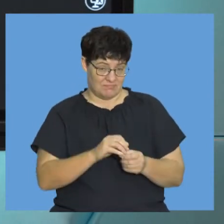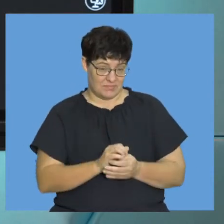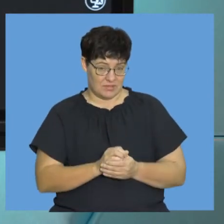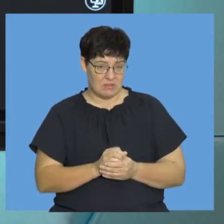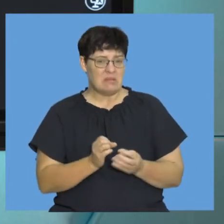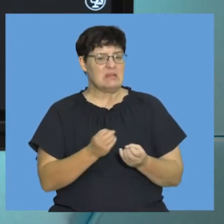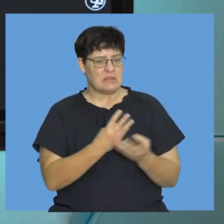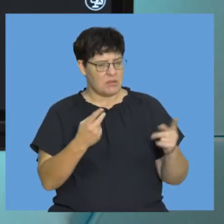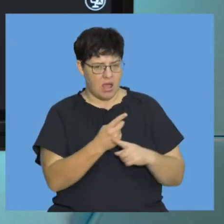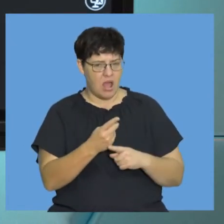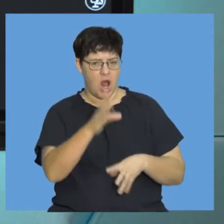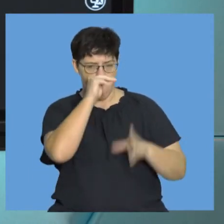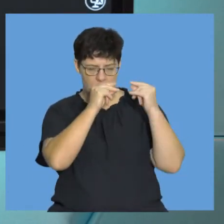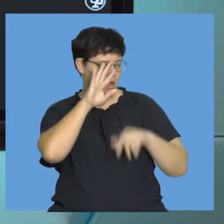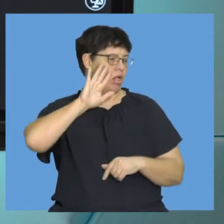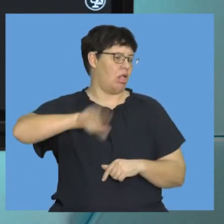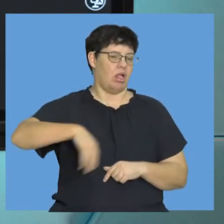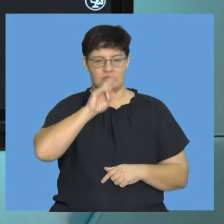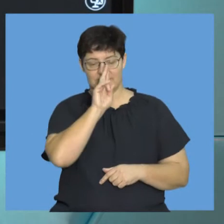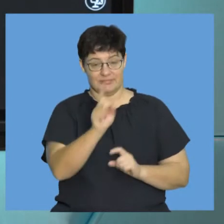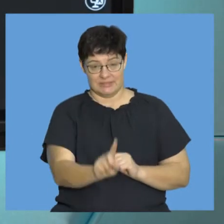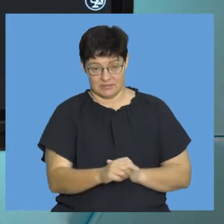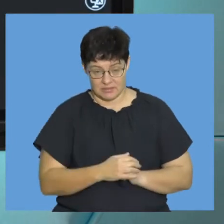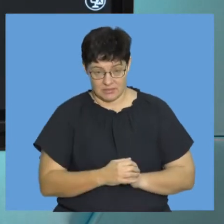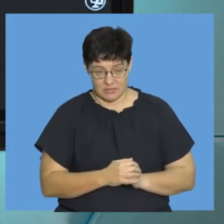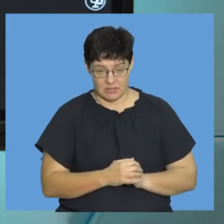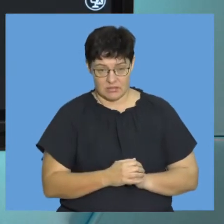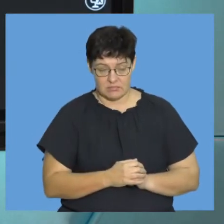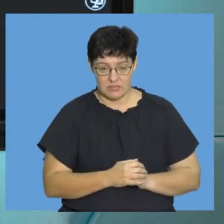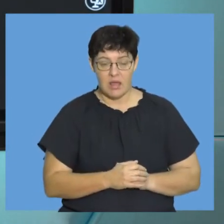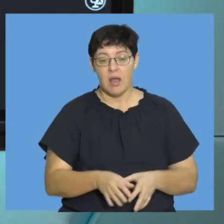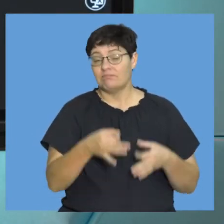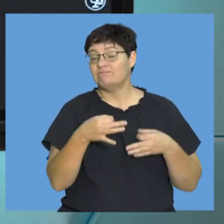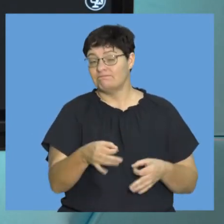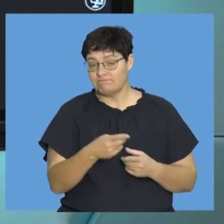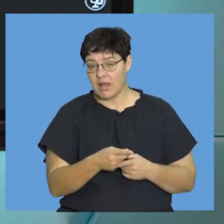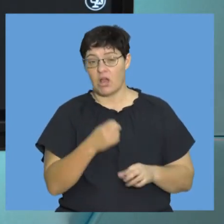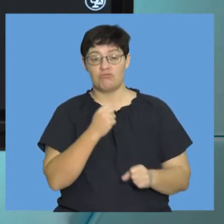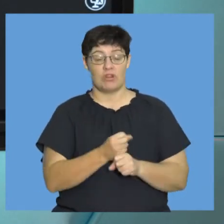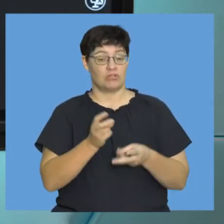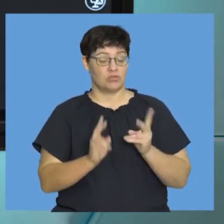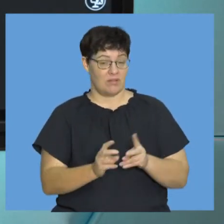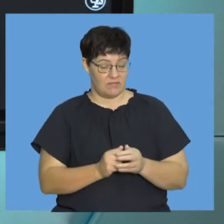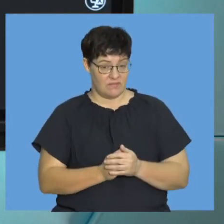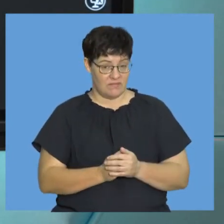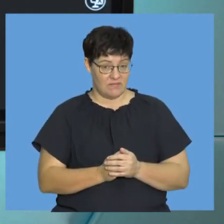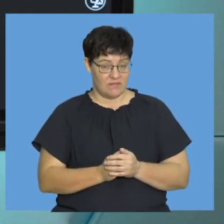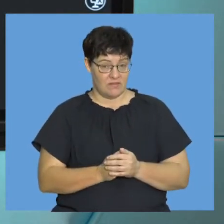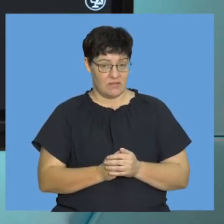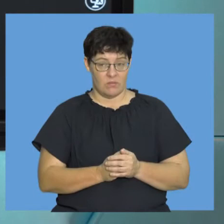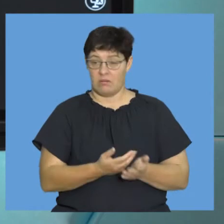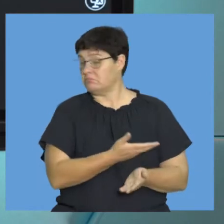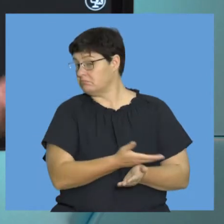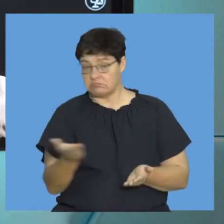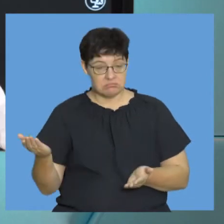sometimes often overlooked by learners. And you will notice that in papers, especially in grade 12, and obviously it